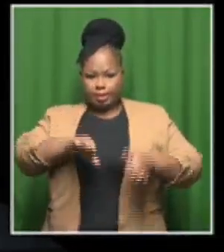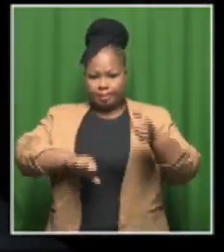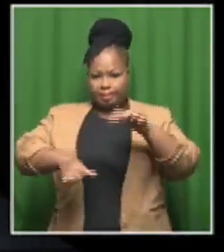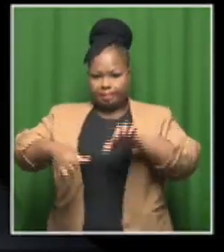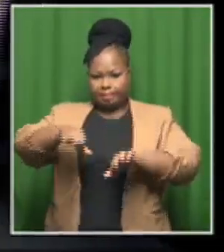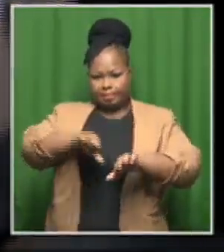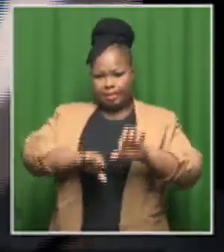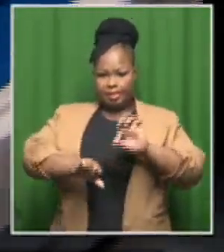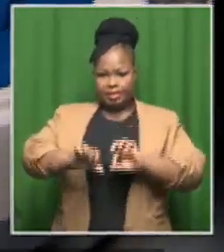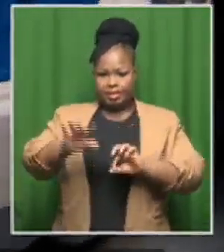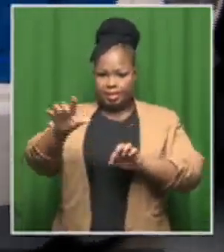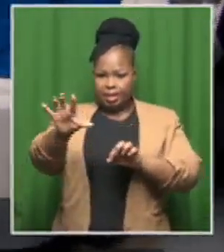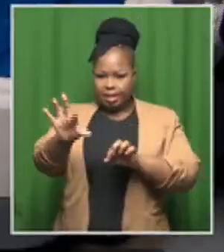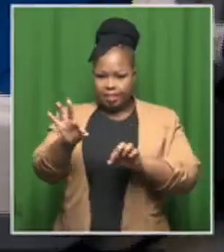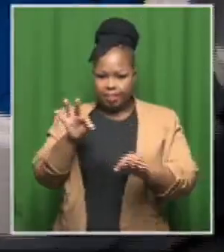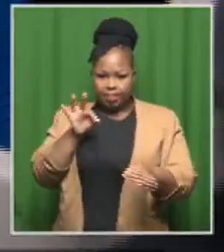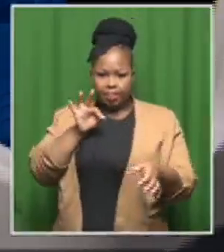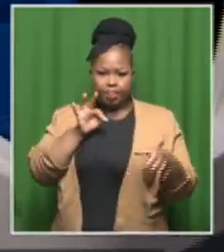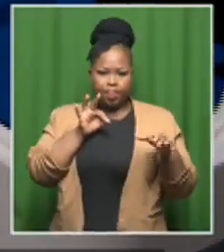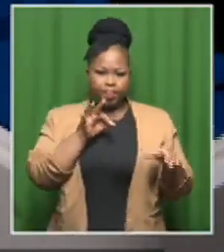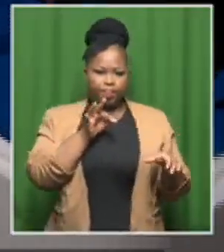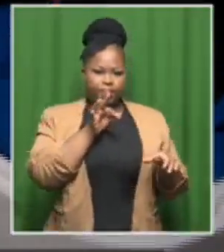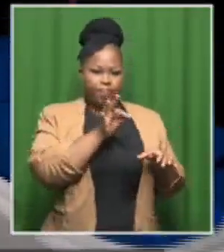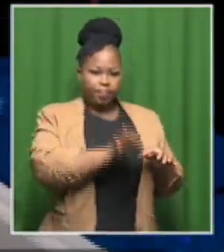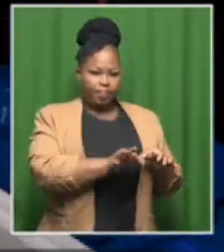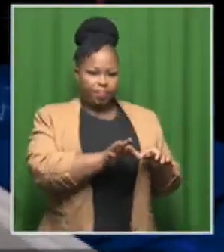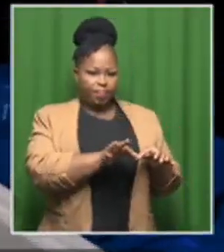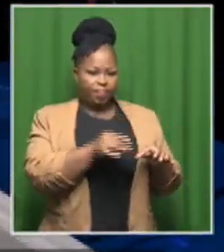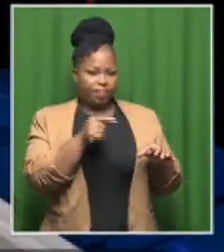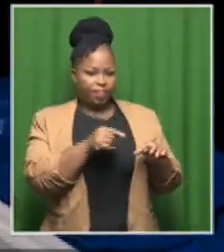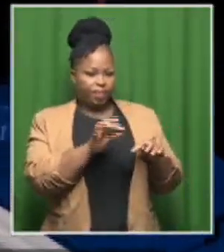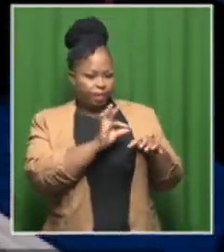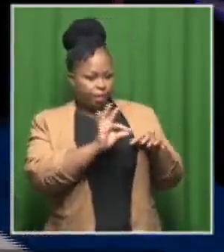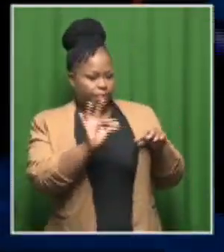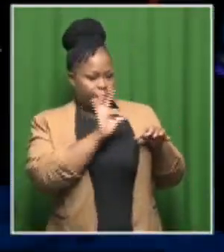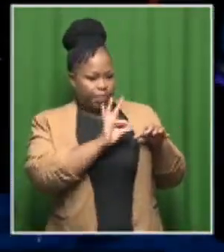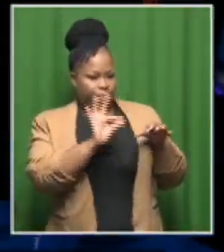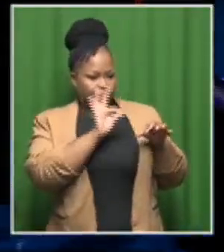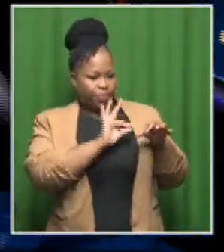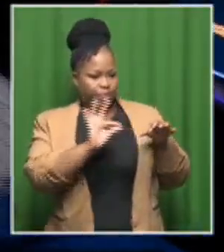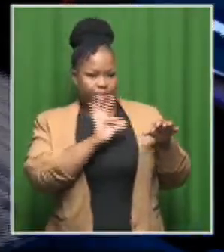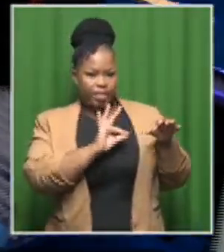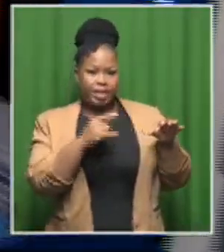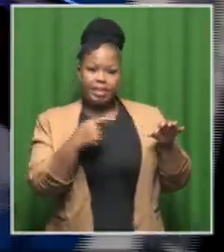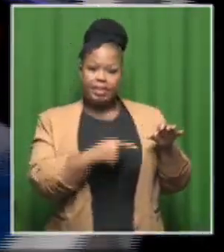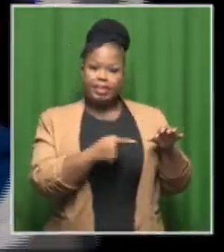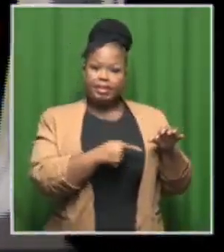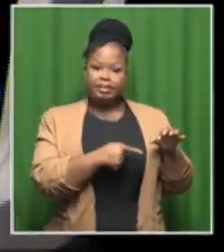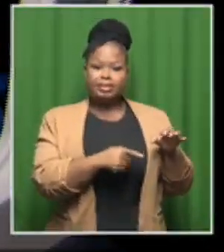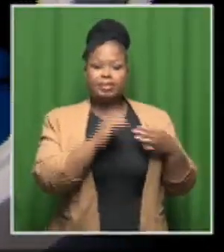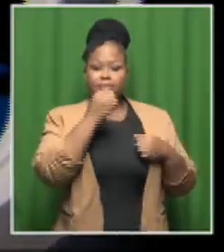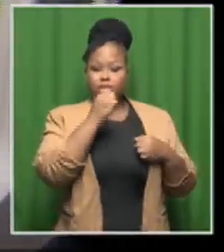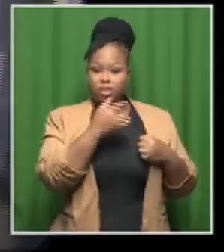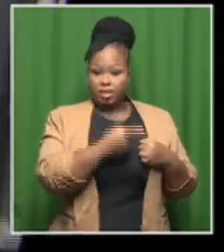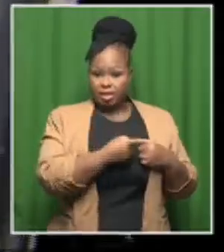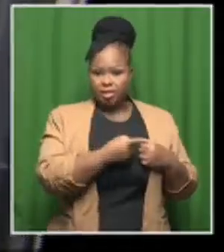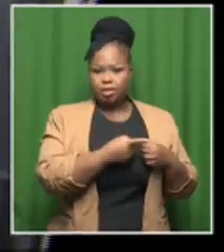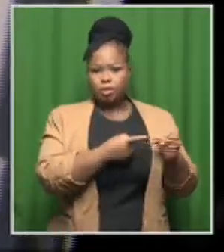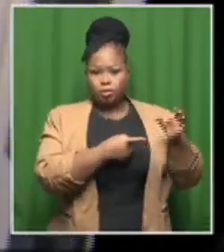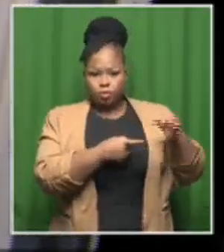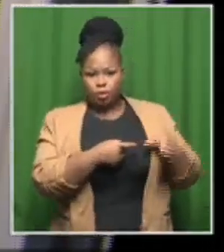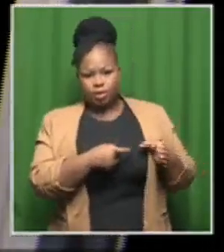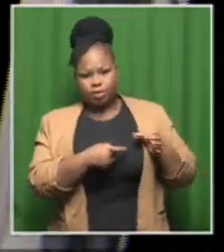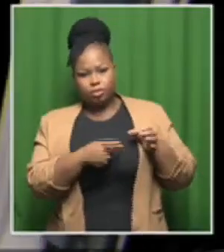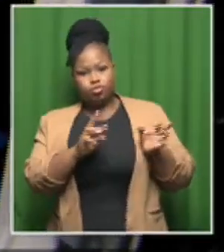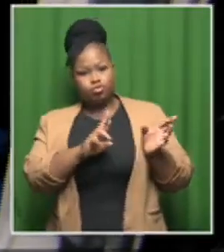we extract proteins and we put them in these nice tiny wells. And then what this machine allows us to do is, when we